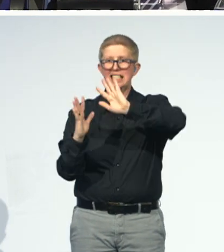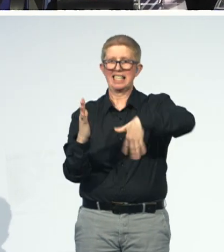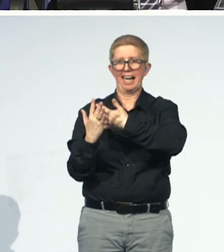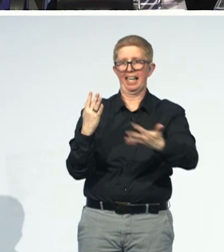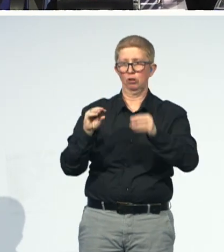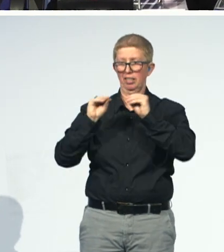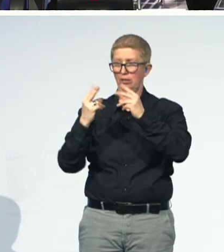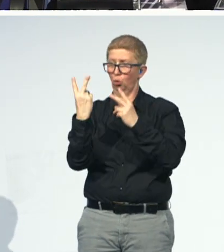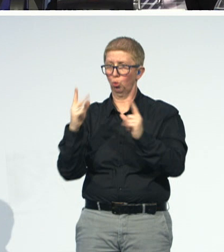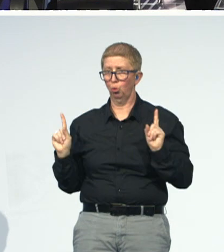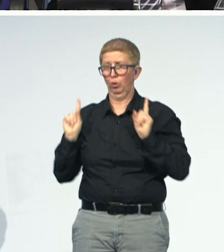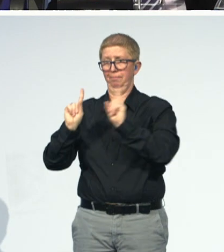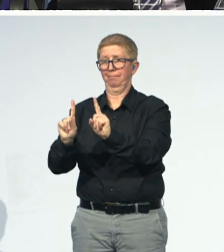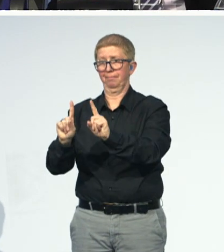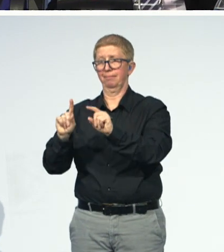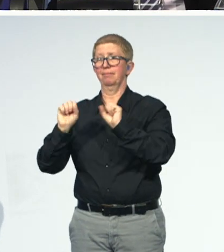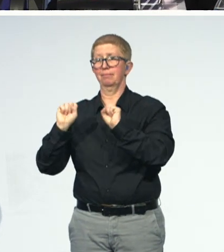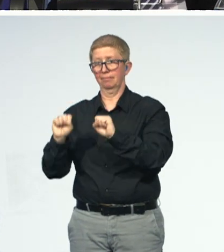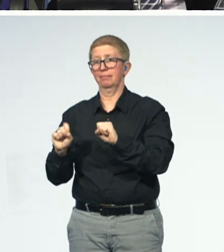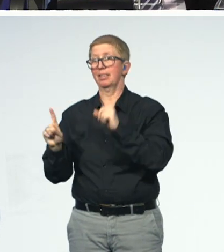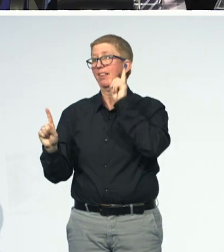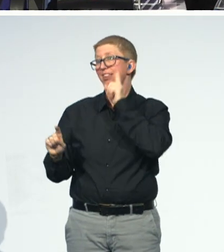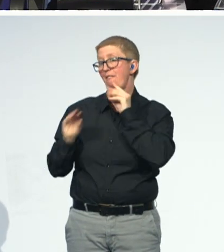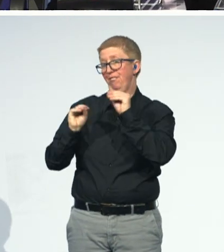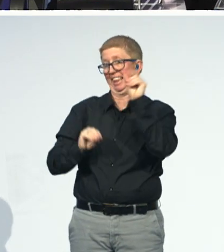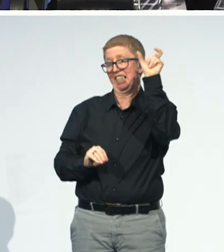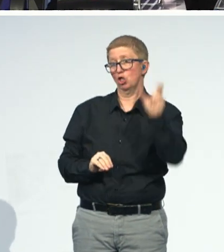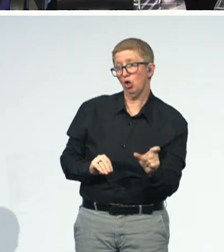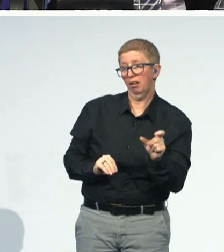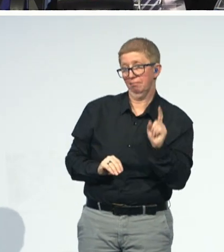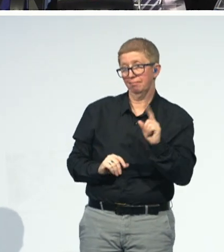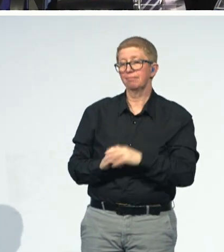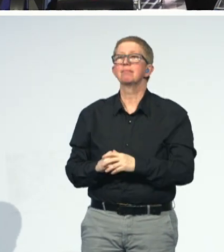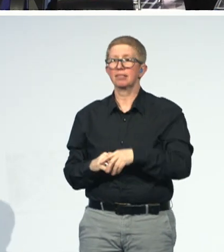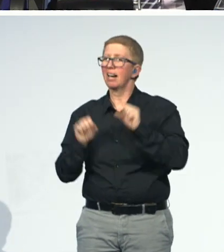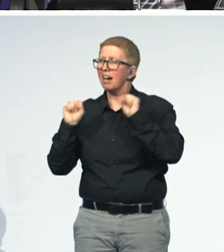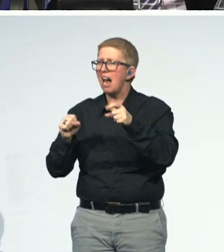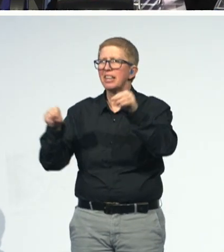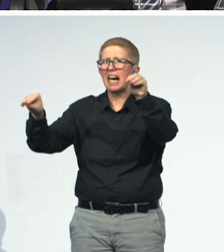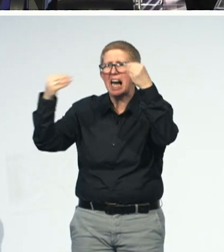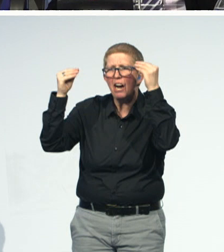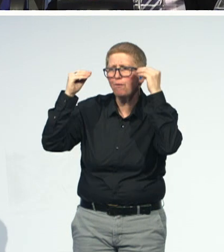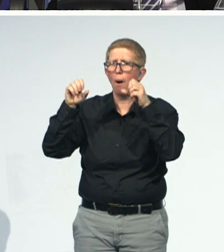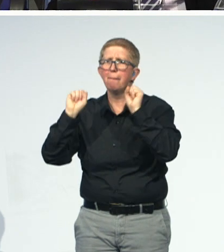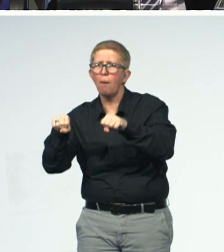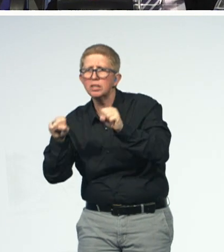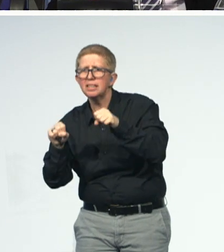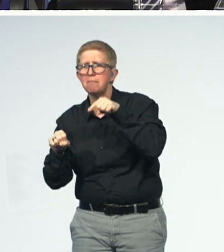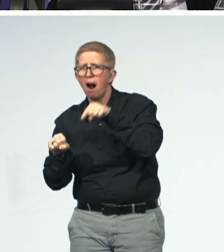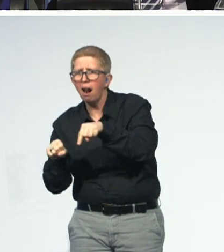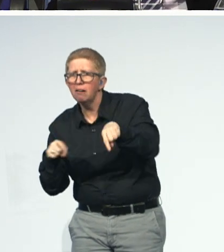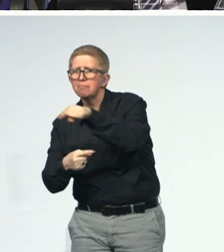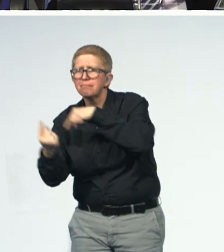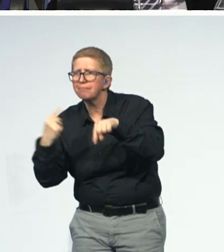they can have good access to information, they can have mutual support among deaf students and hearing students,